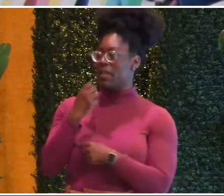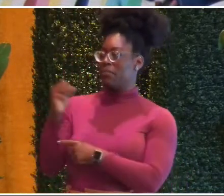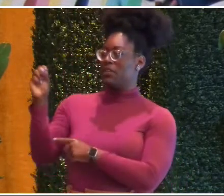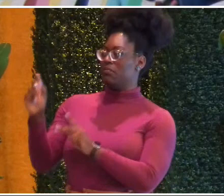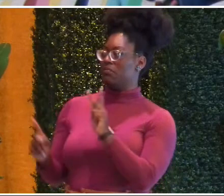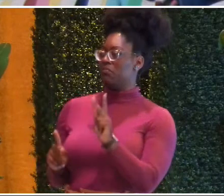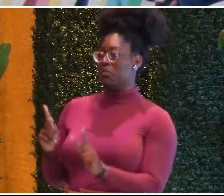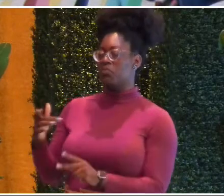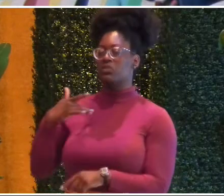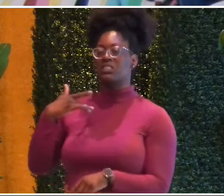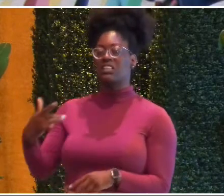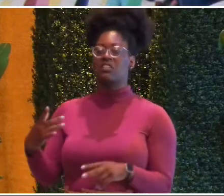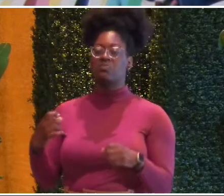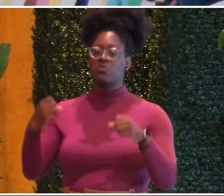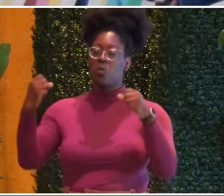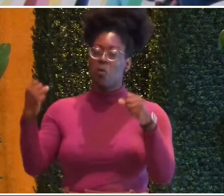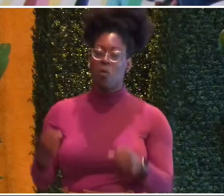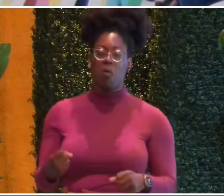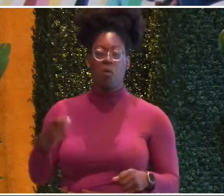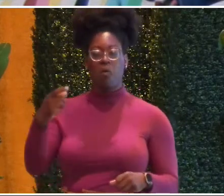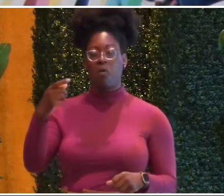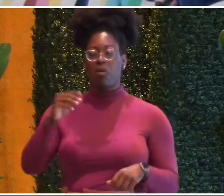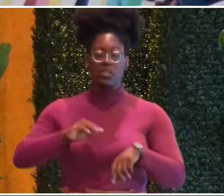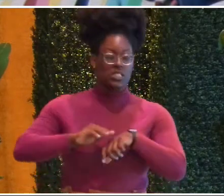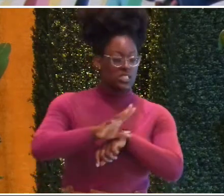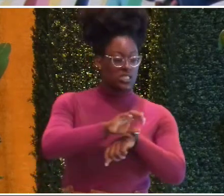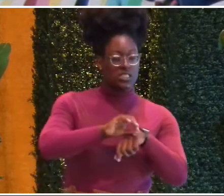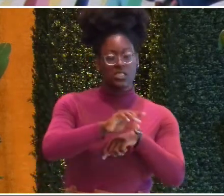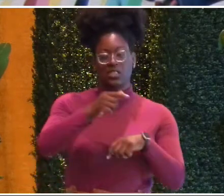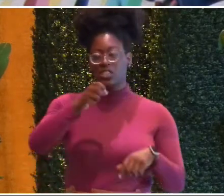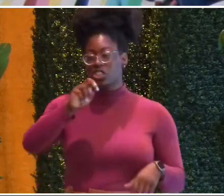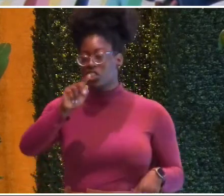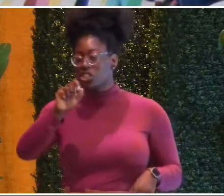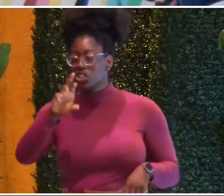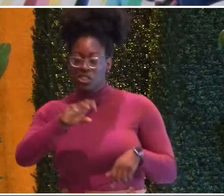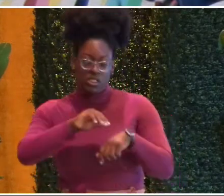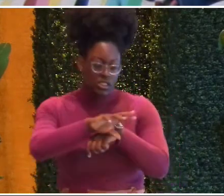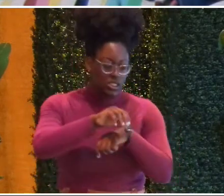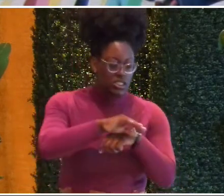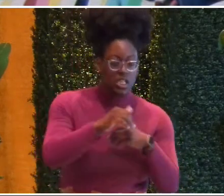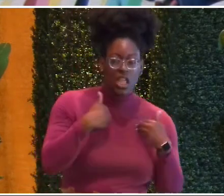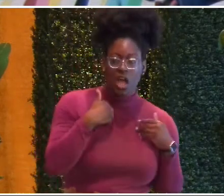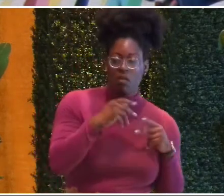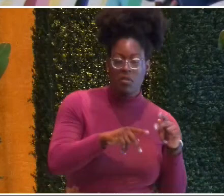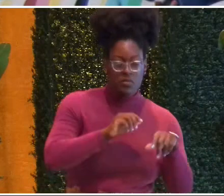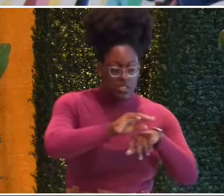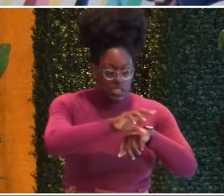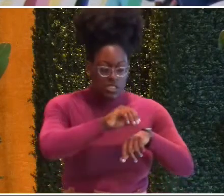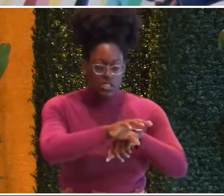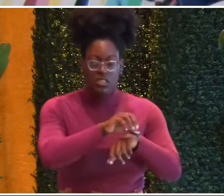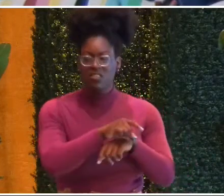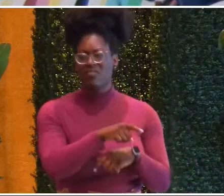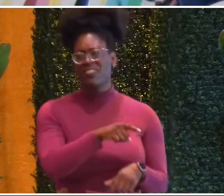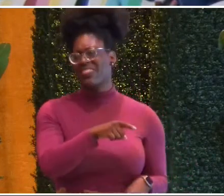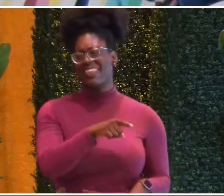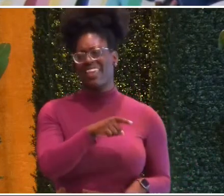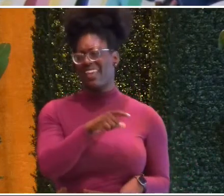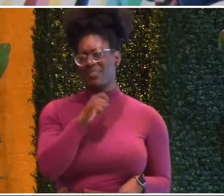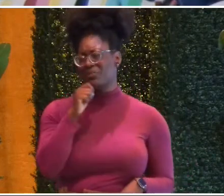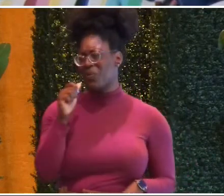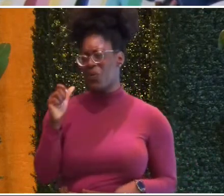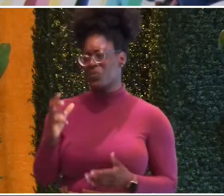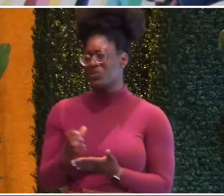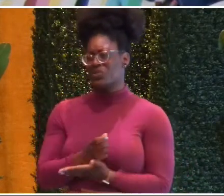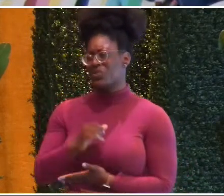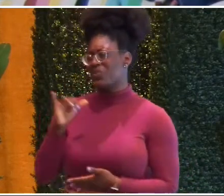our children and with our young people. And we're putting baggage onto them that they don't deserve, you know? So I want to name that